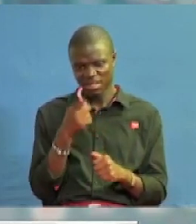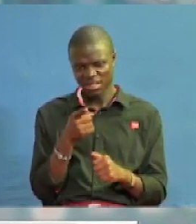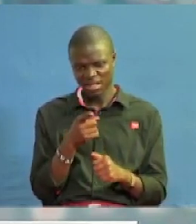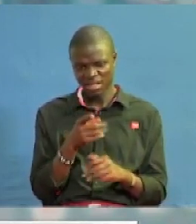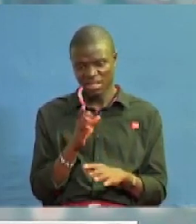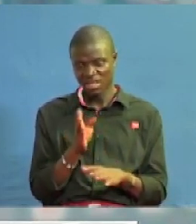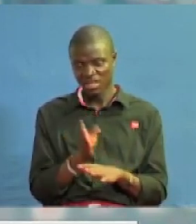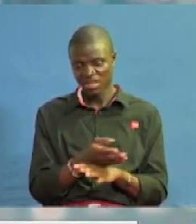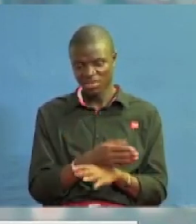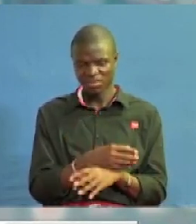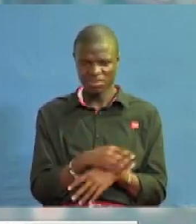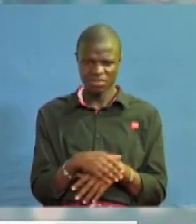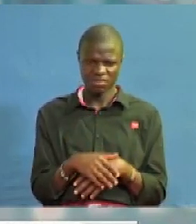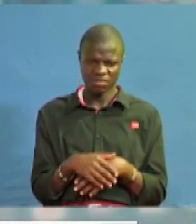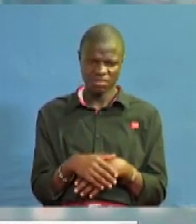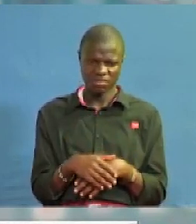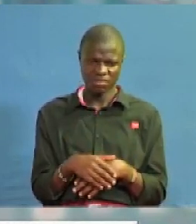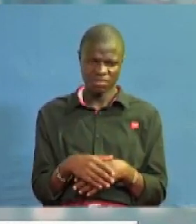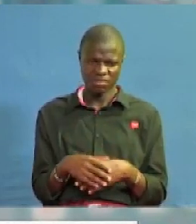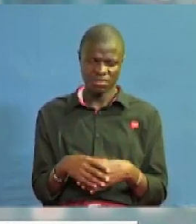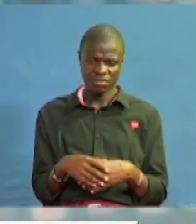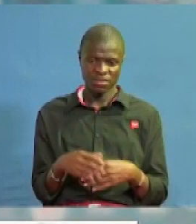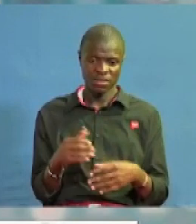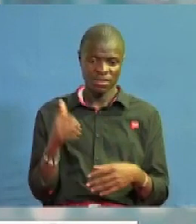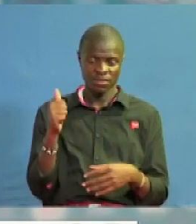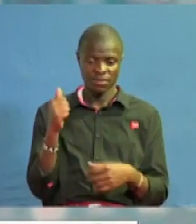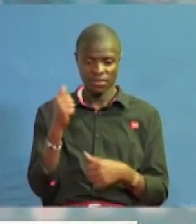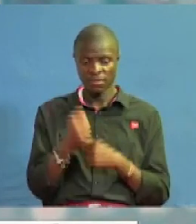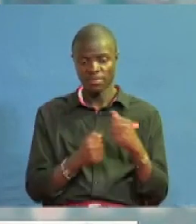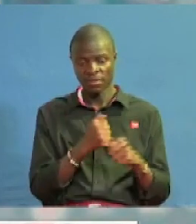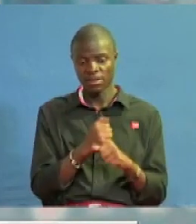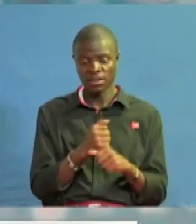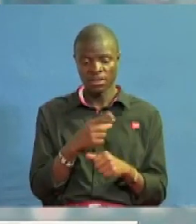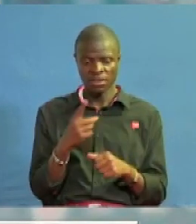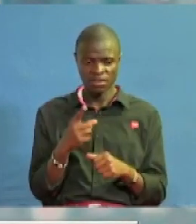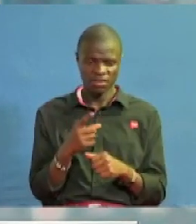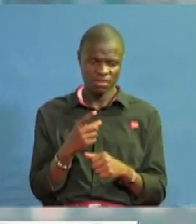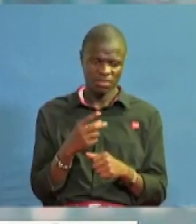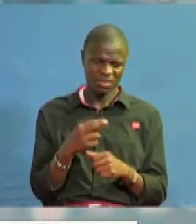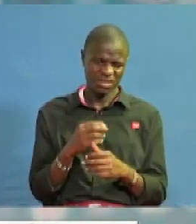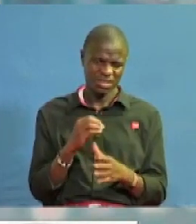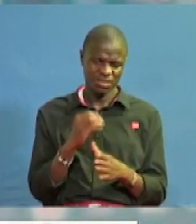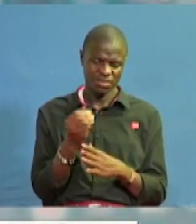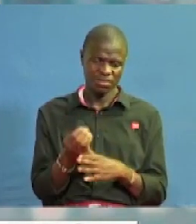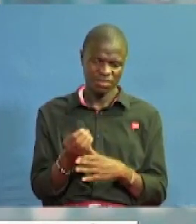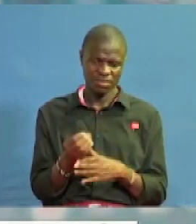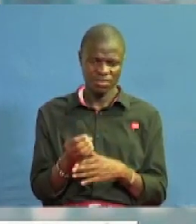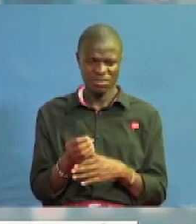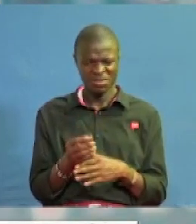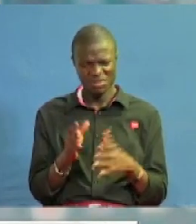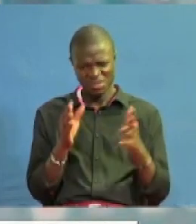product or is this service going to be needed 5 years or 10 years down the line? Okay? So that you know, again, durability.